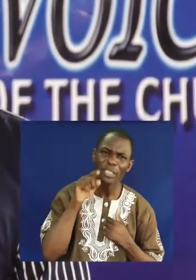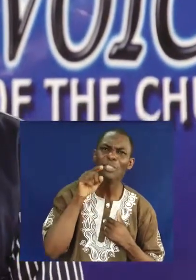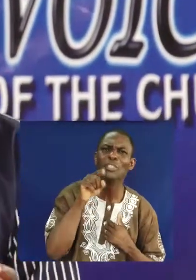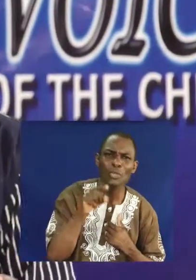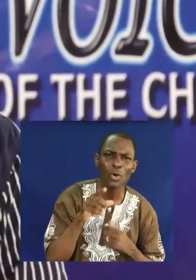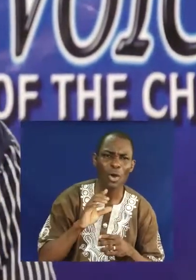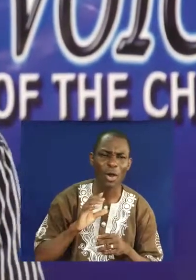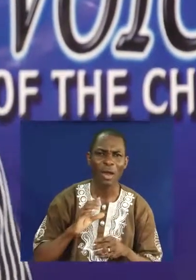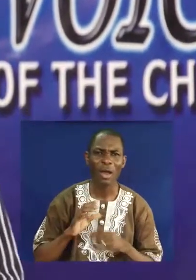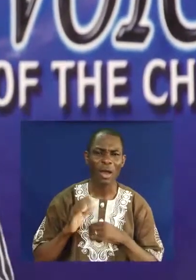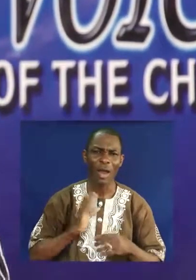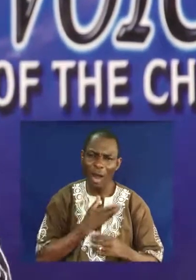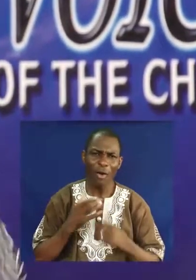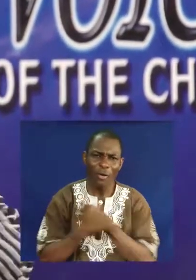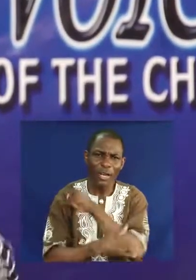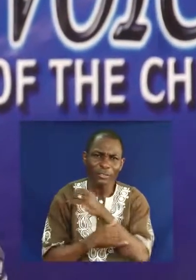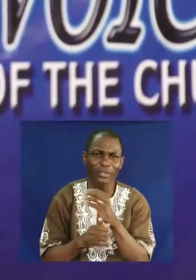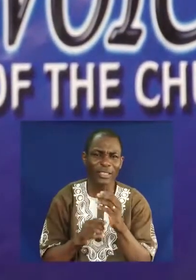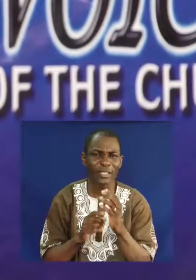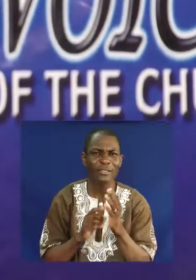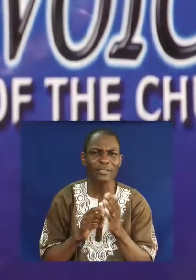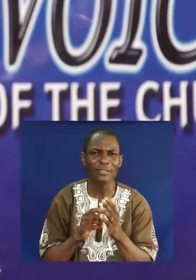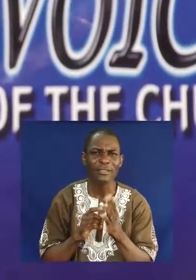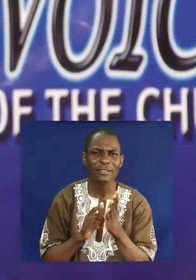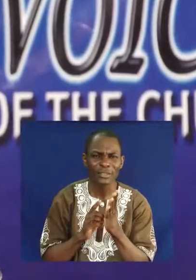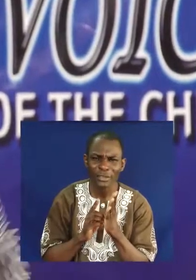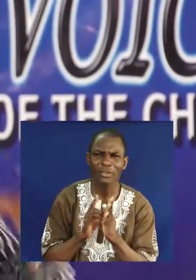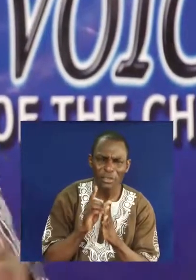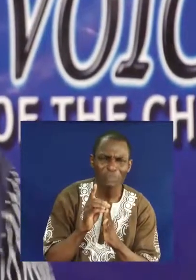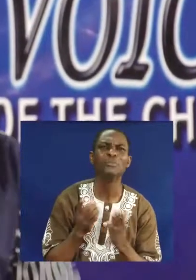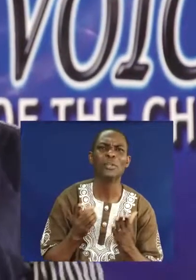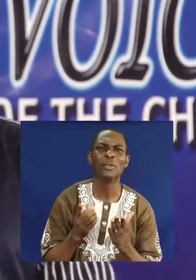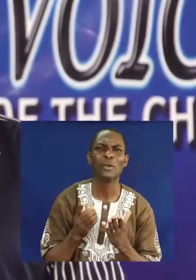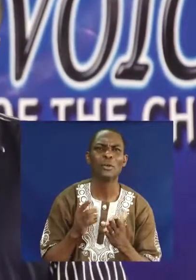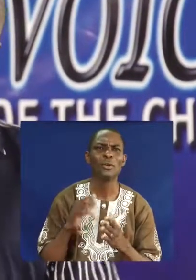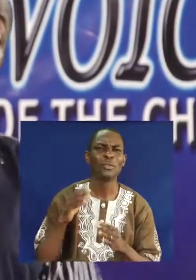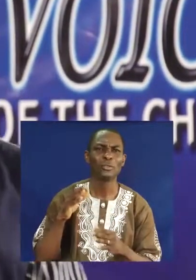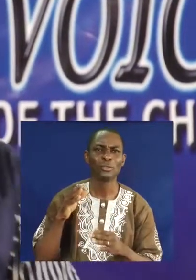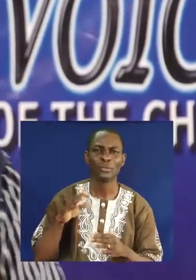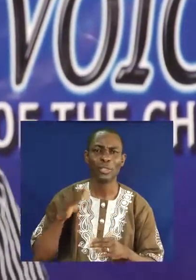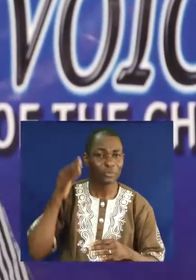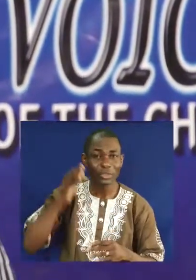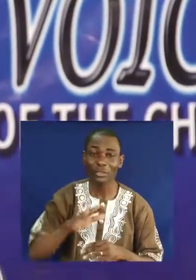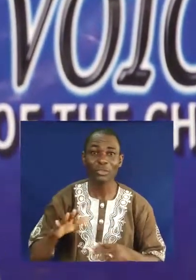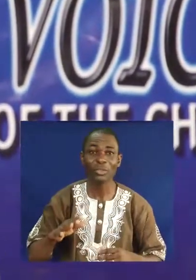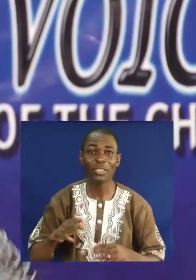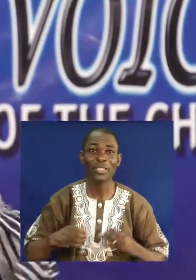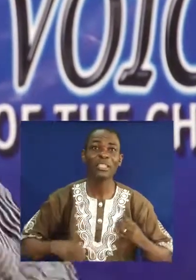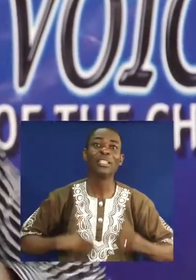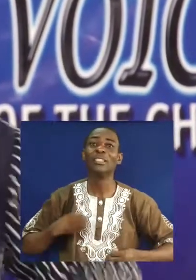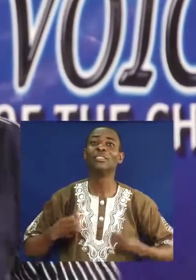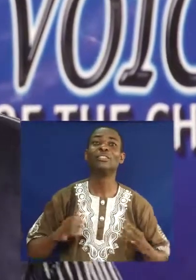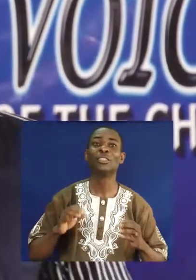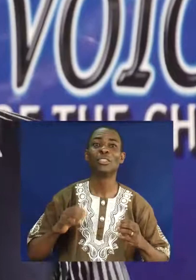a baby a atwamu a say afeno eso a na Ghana na ye sha efa bi no e di asam na esiye